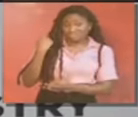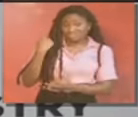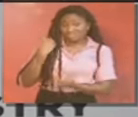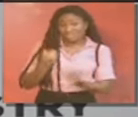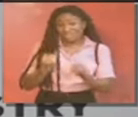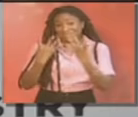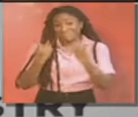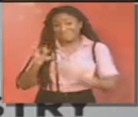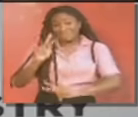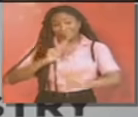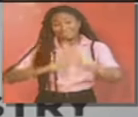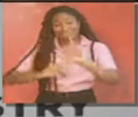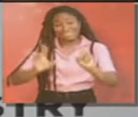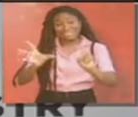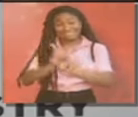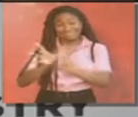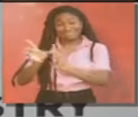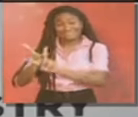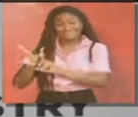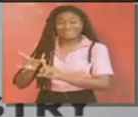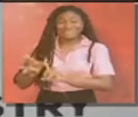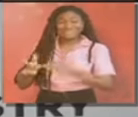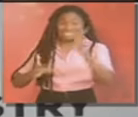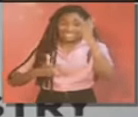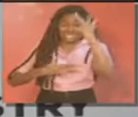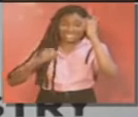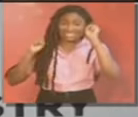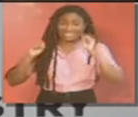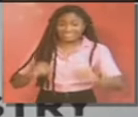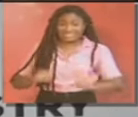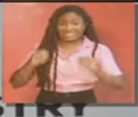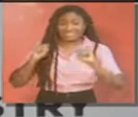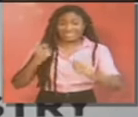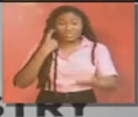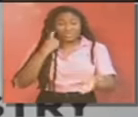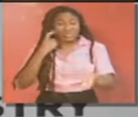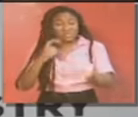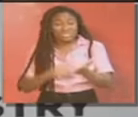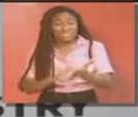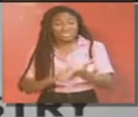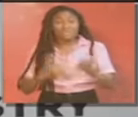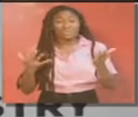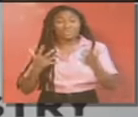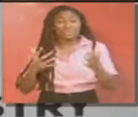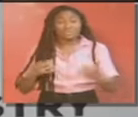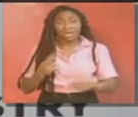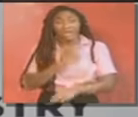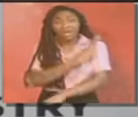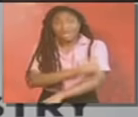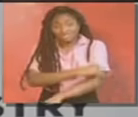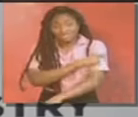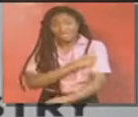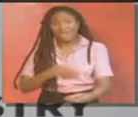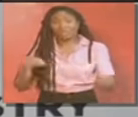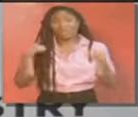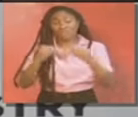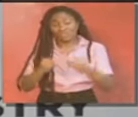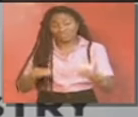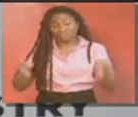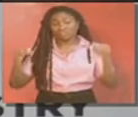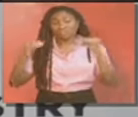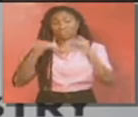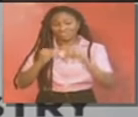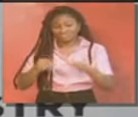colleague Dr. Hines will speak about, we are noticing an increase in the occupancy of the hospitals in the parallel healthcare